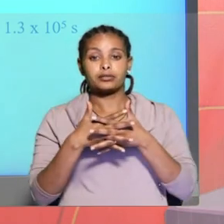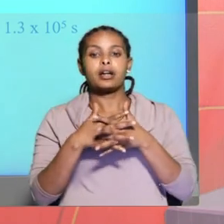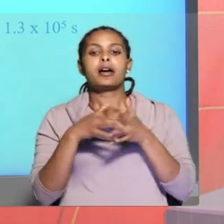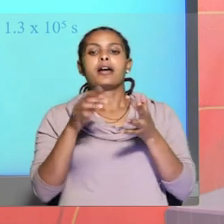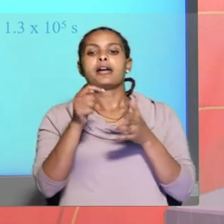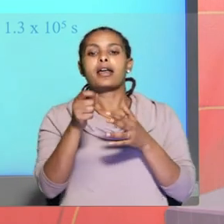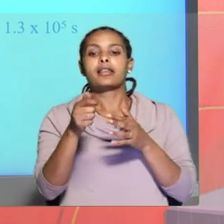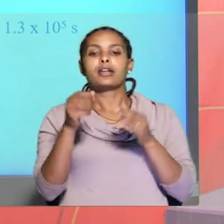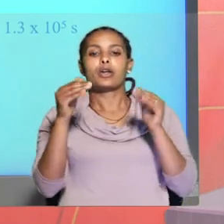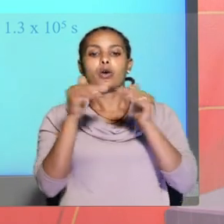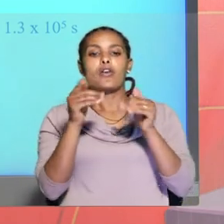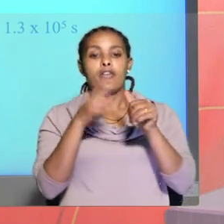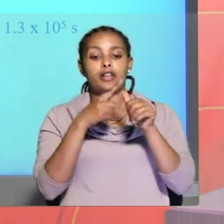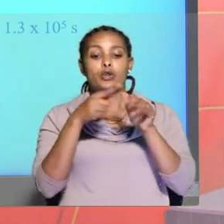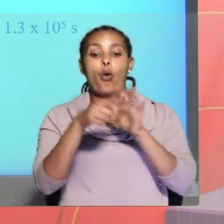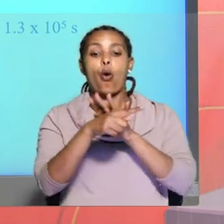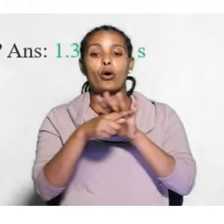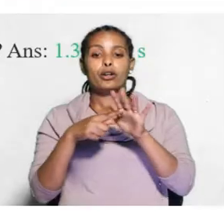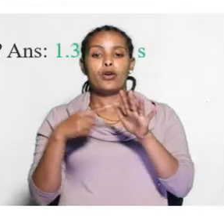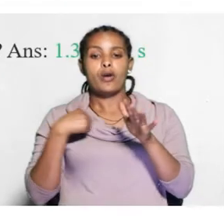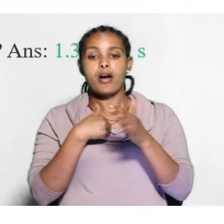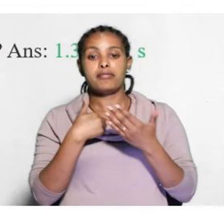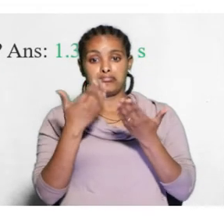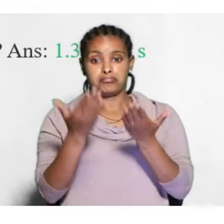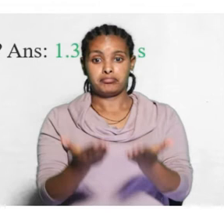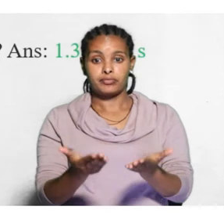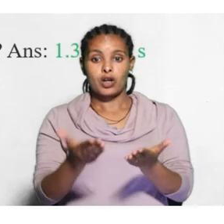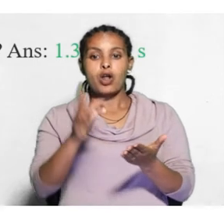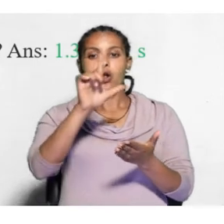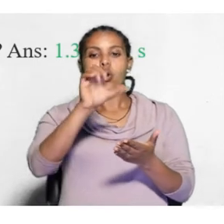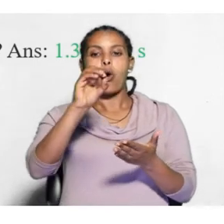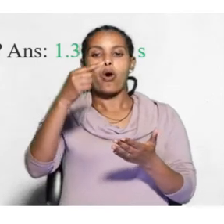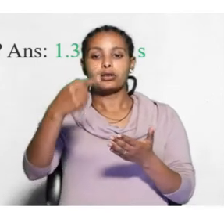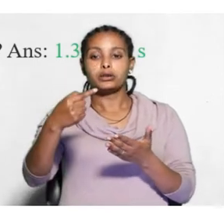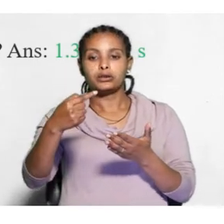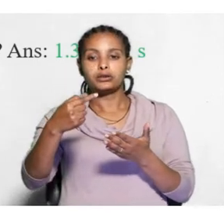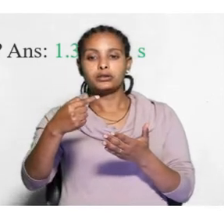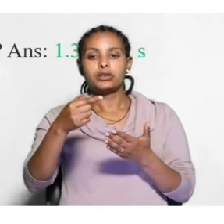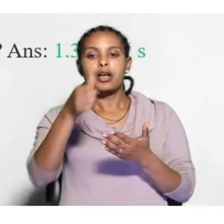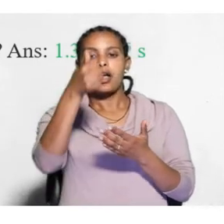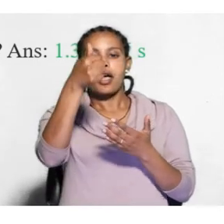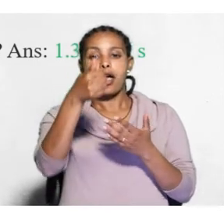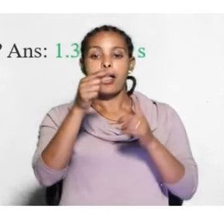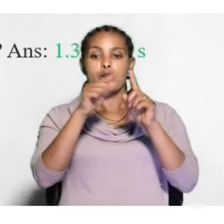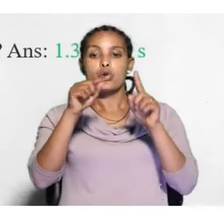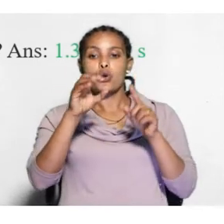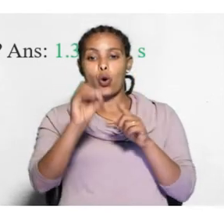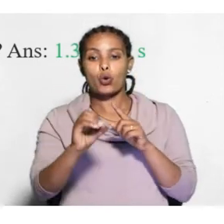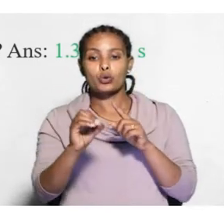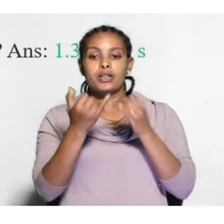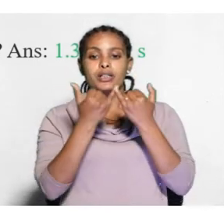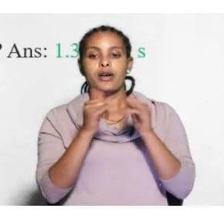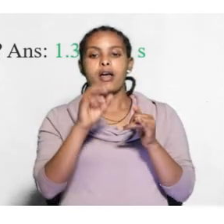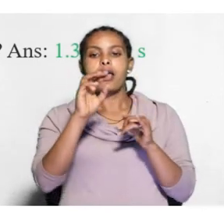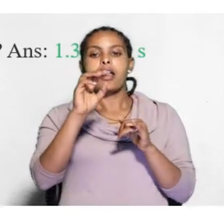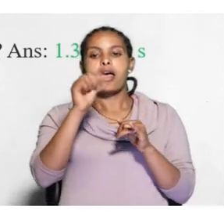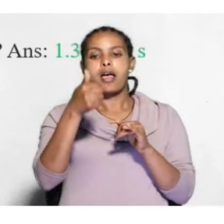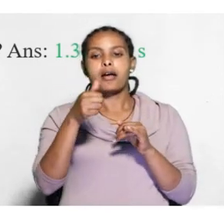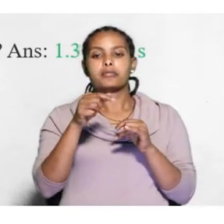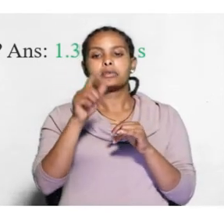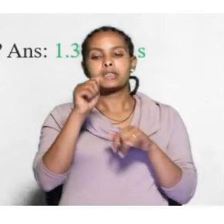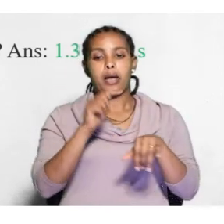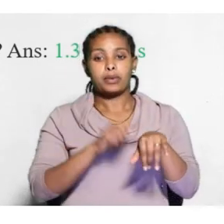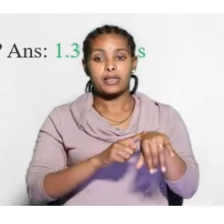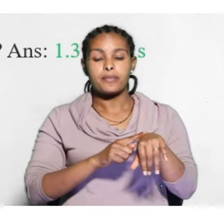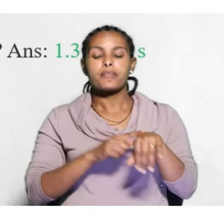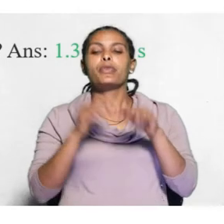equation for first order reaction we have this log translation of a naught divided by concentration of m a time team